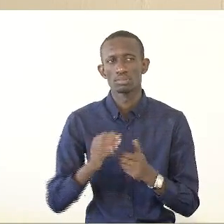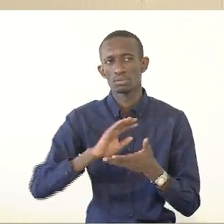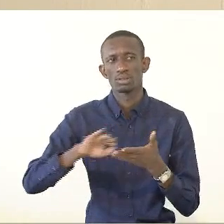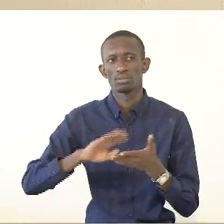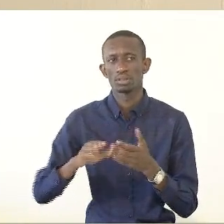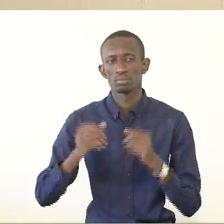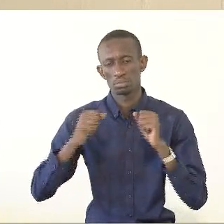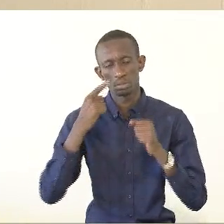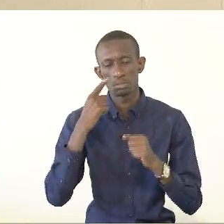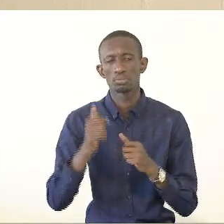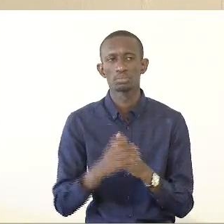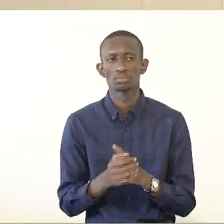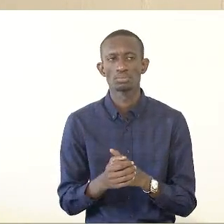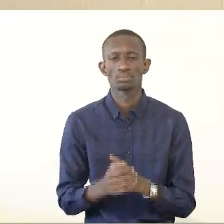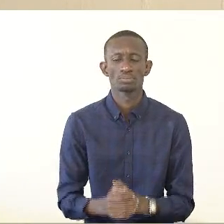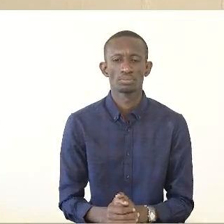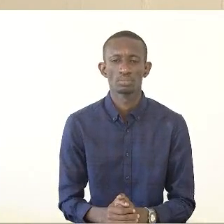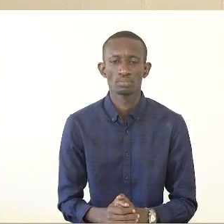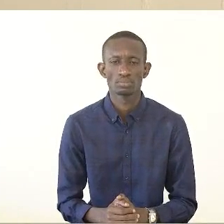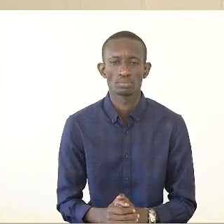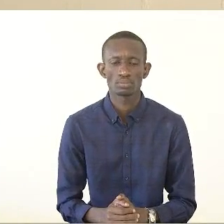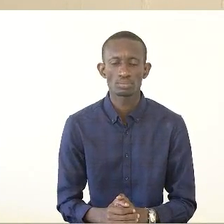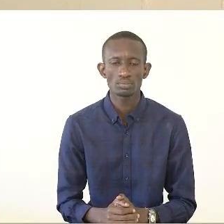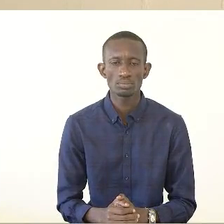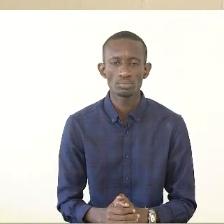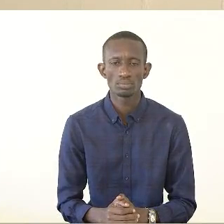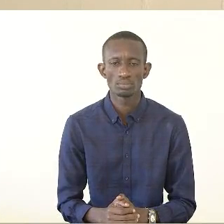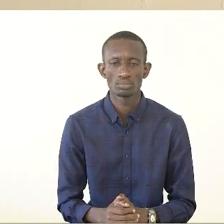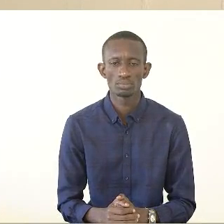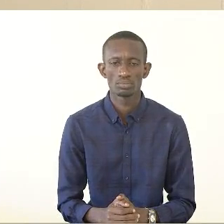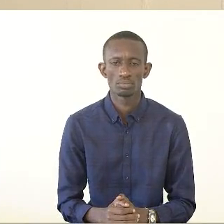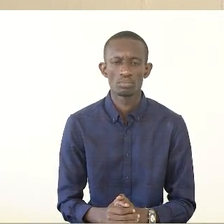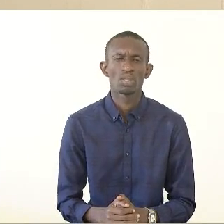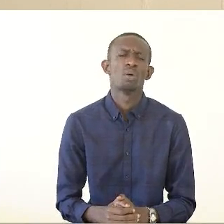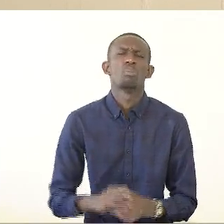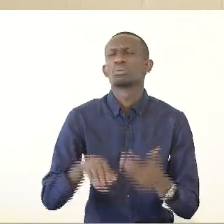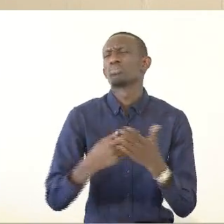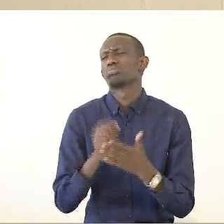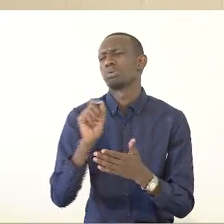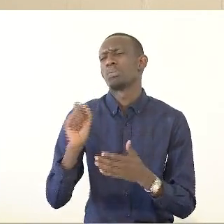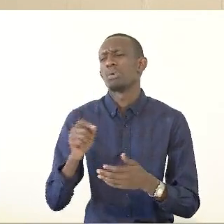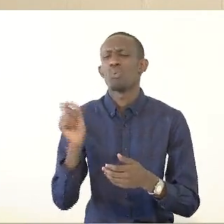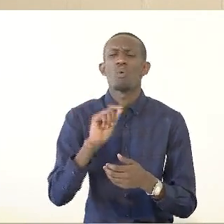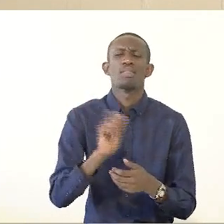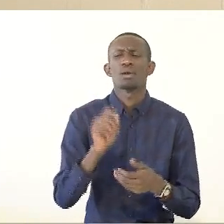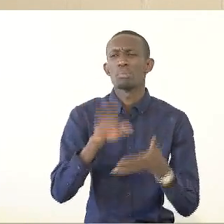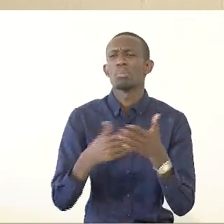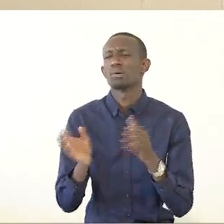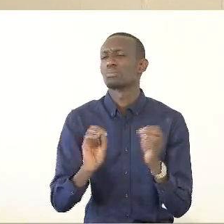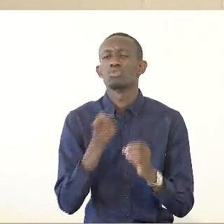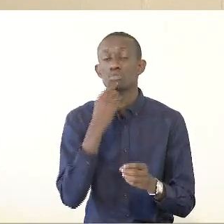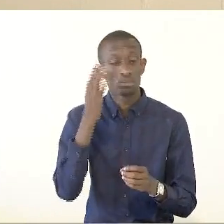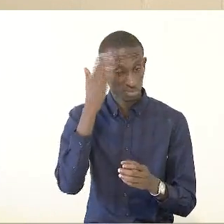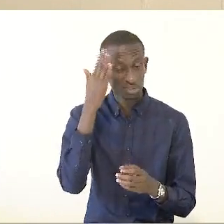track on every single coordinate you get. You don't need to put them. You don't need to put them in a table. You just have to know